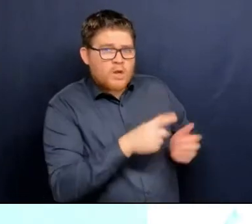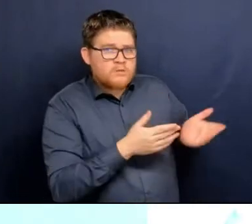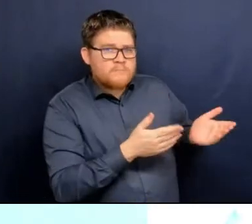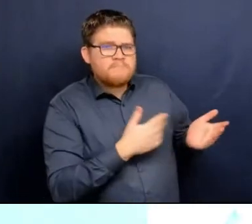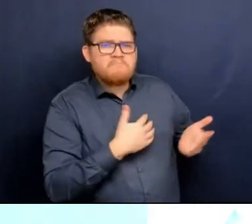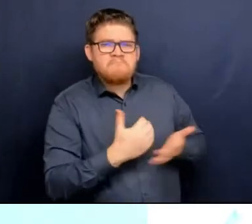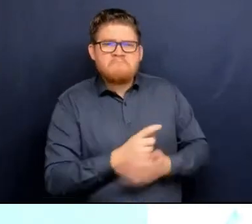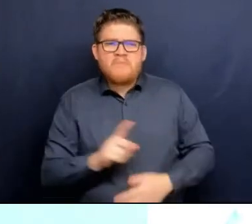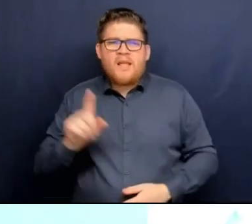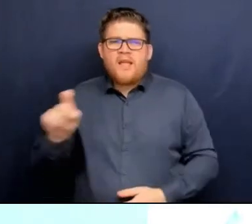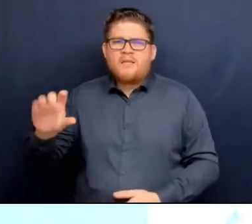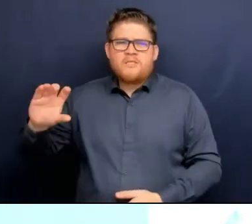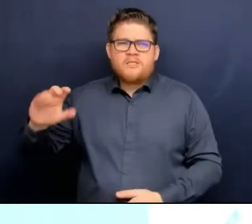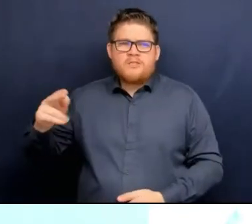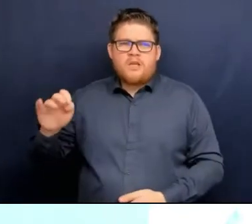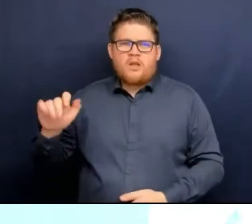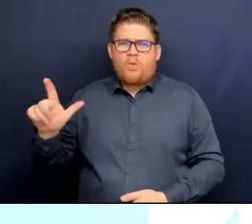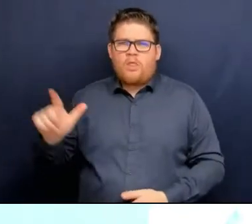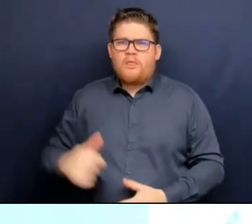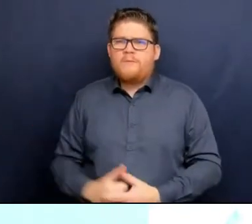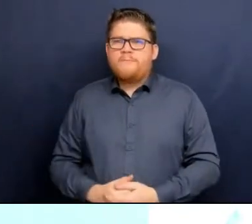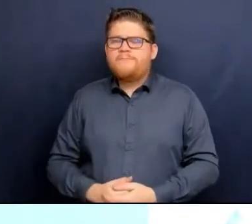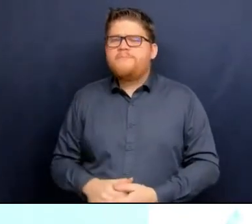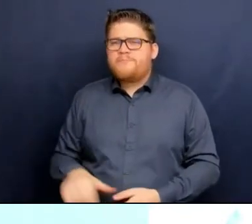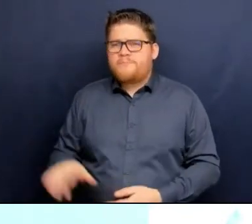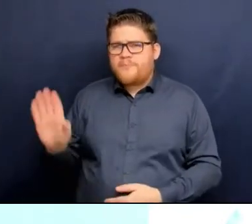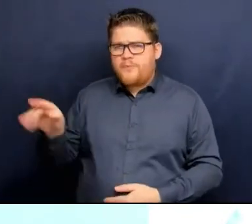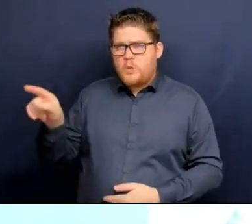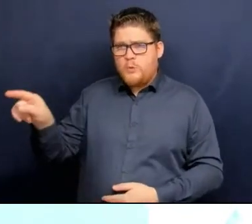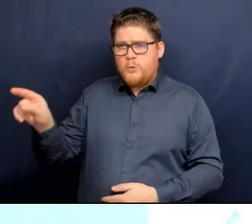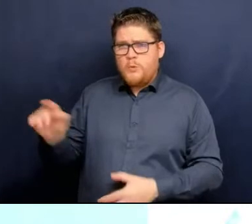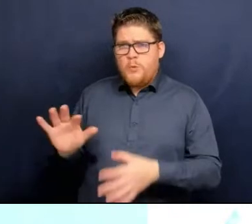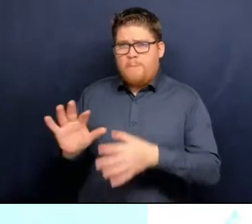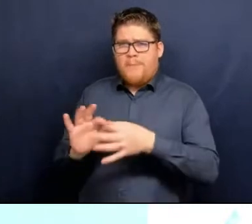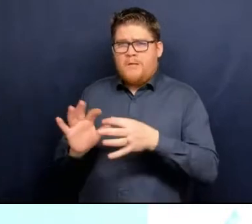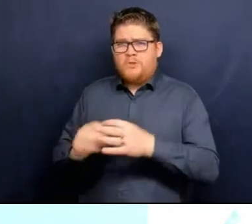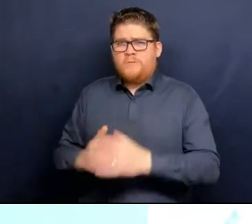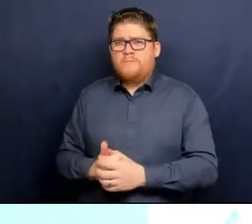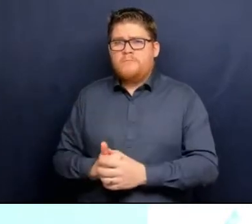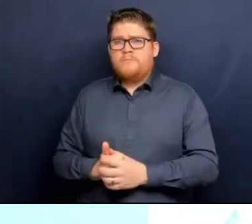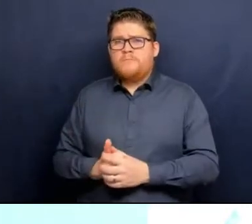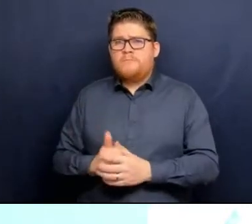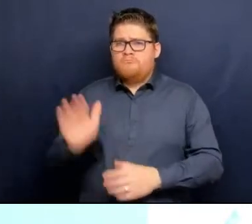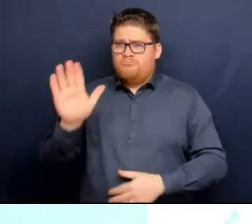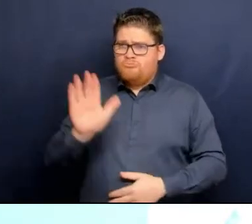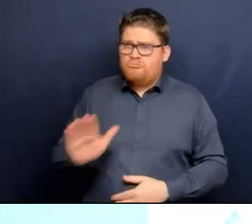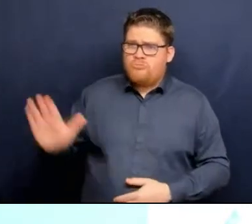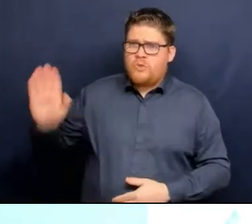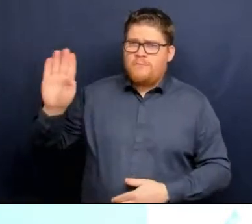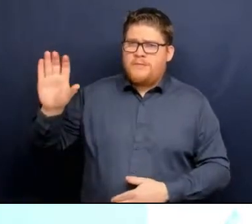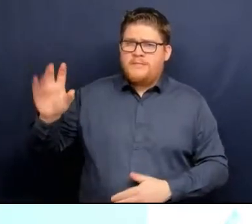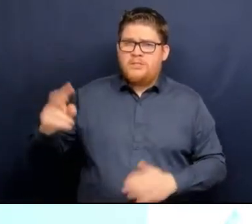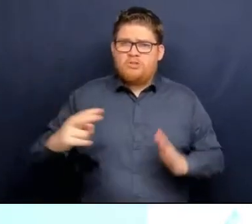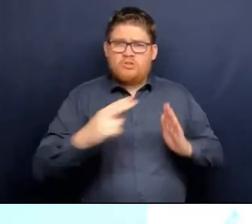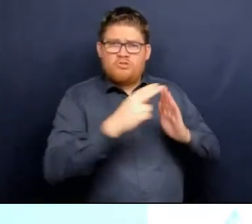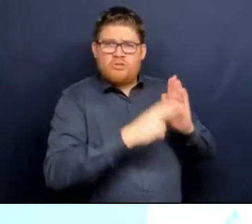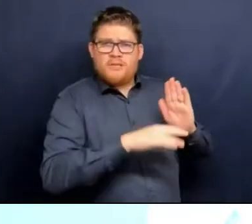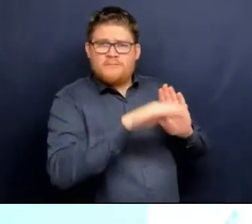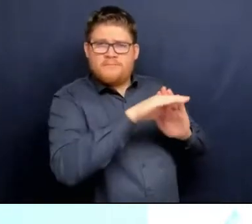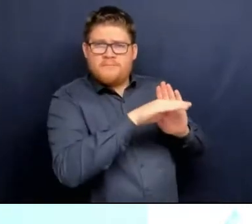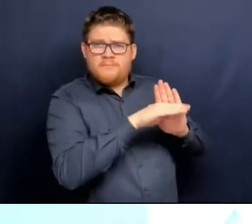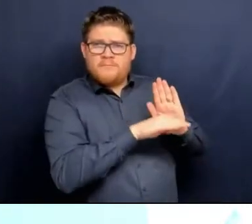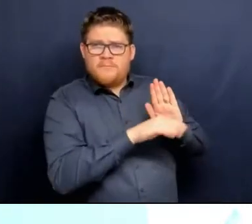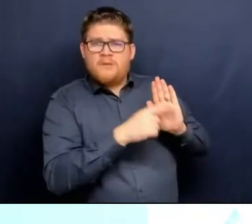in your comments that you were hoping that people see themselves in this. And I'm just wondering if you can talk to that a bit more, because I think, you know, people who